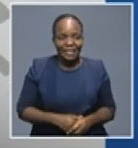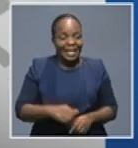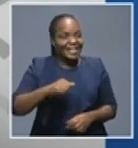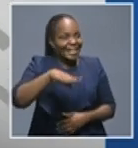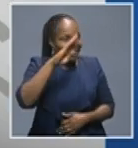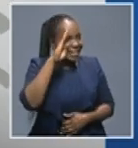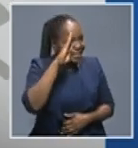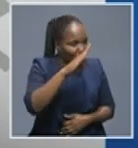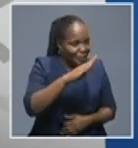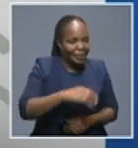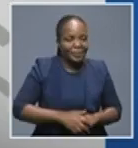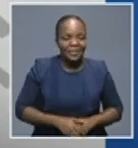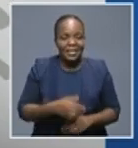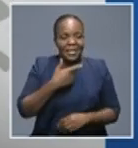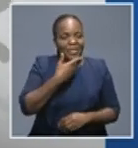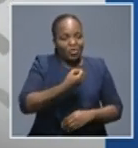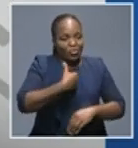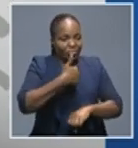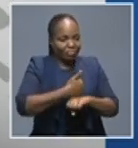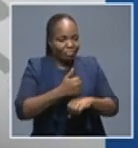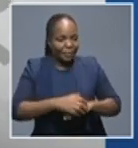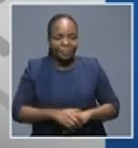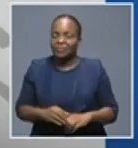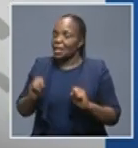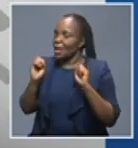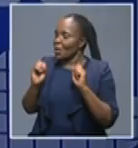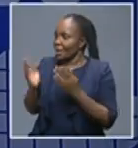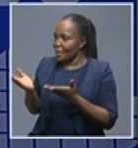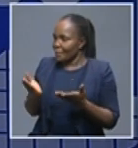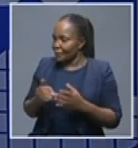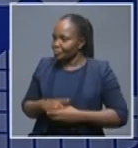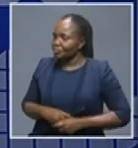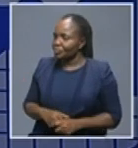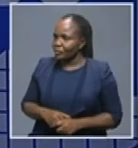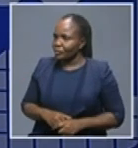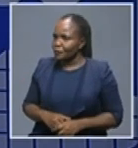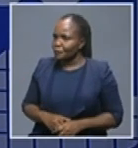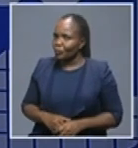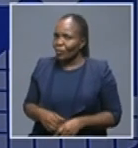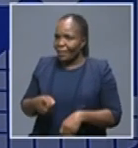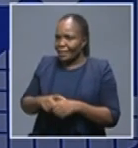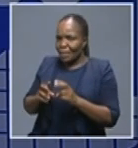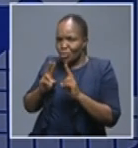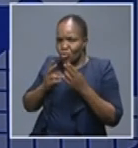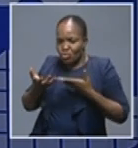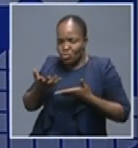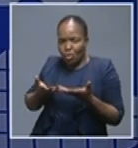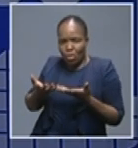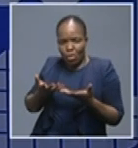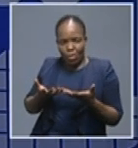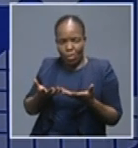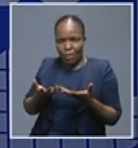Good evening, Blanche, and thank you for having me. All right, then. Now, High Commissioner, what are some of the points that